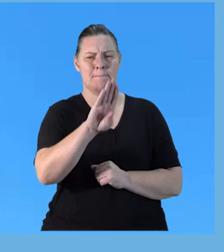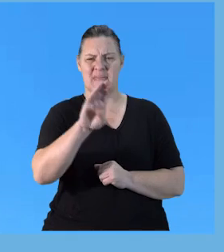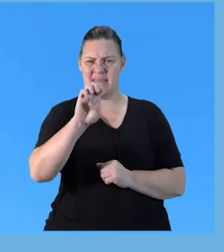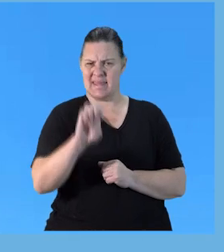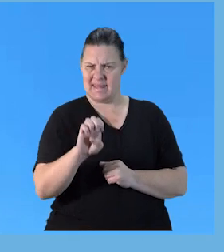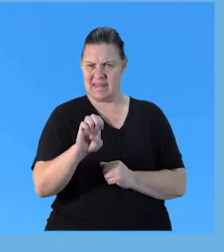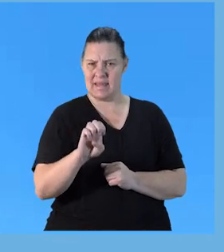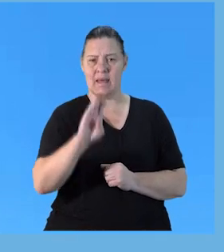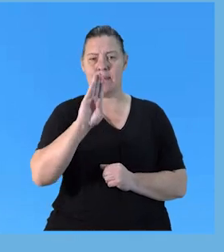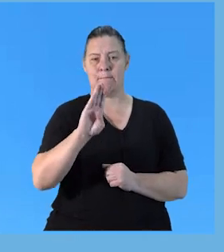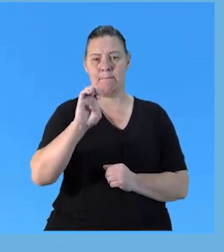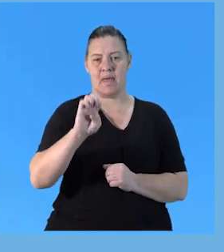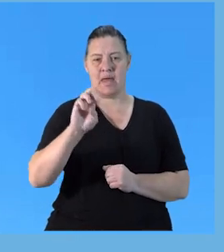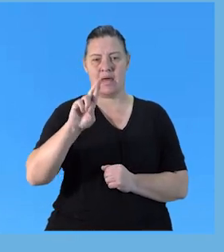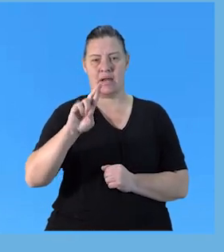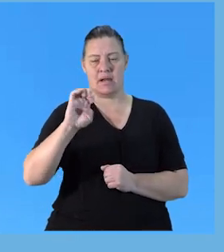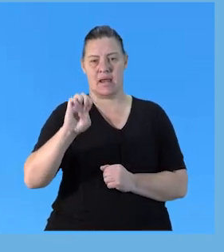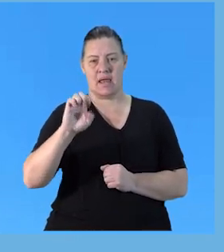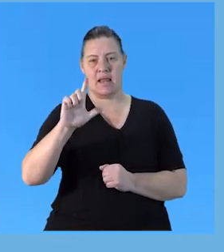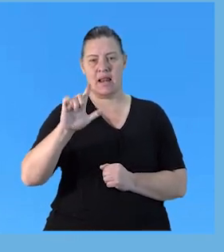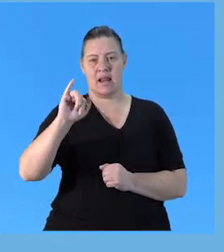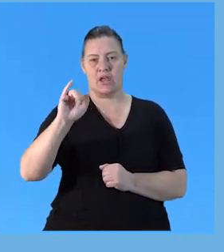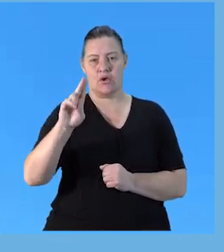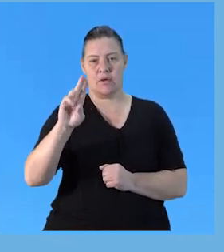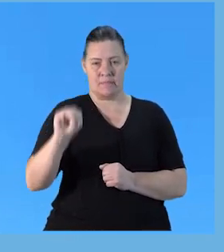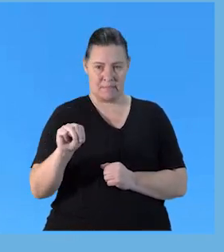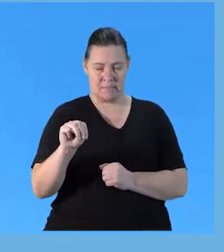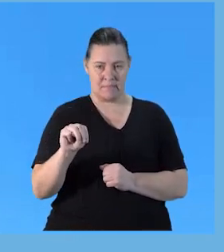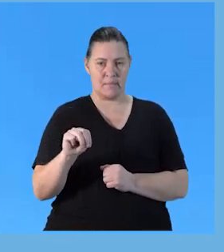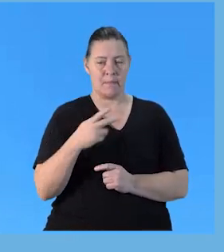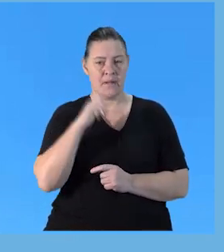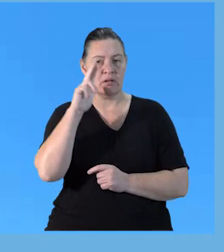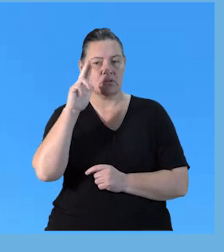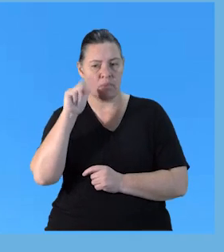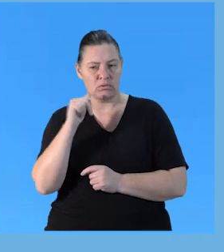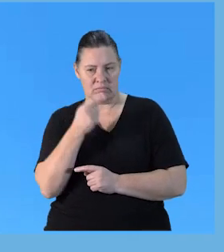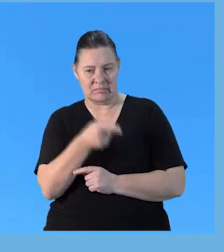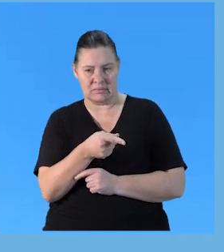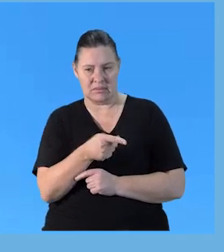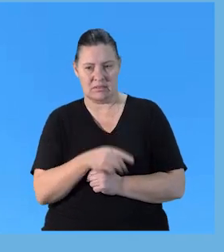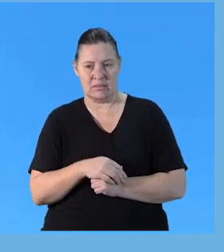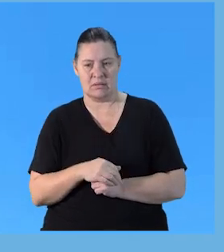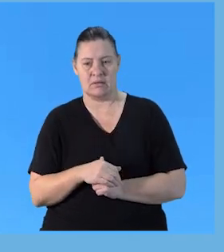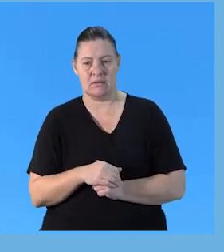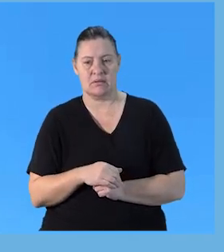a closed switch to be specific. And then also, we can just put our switch there.